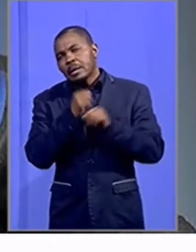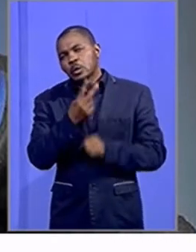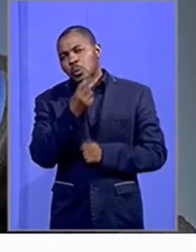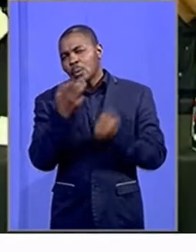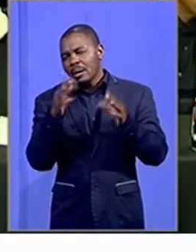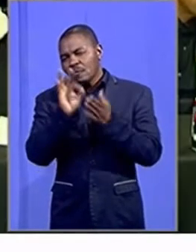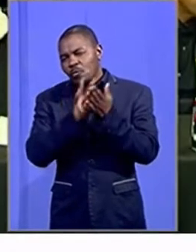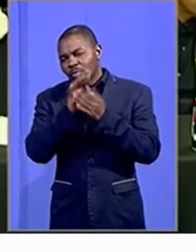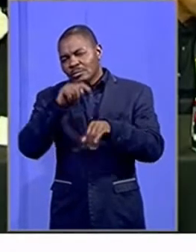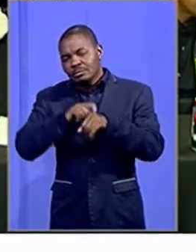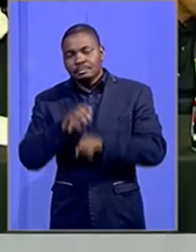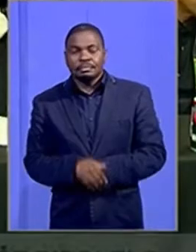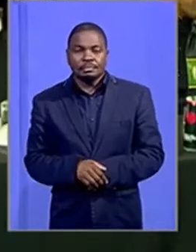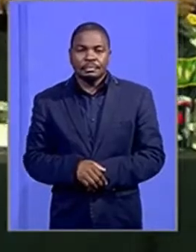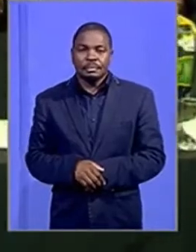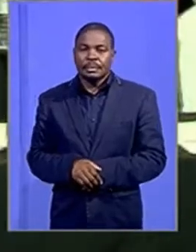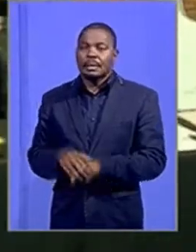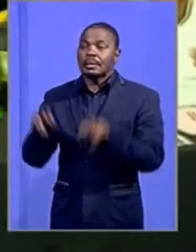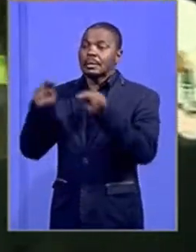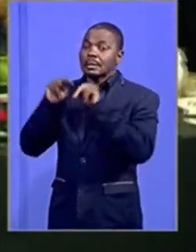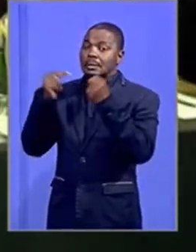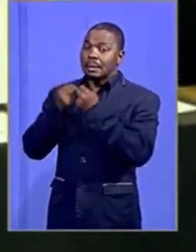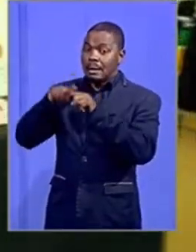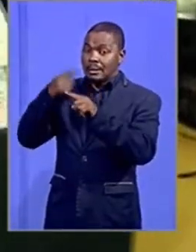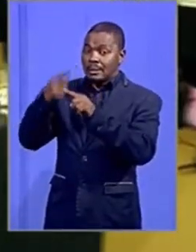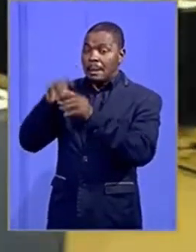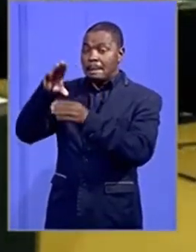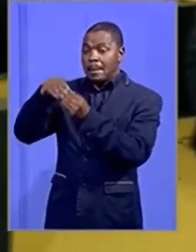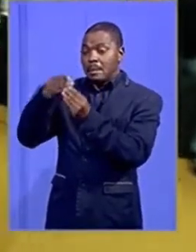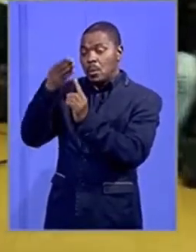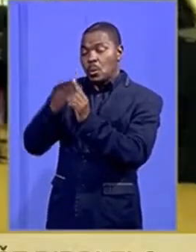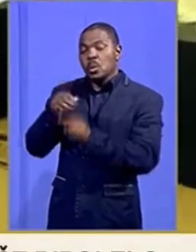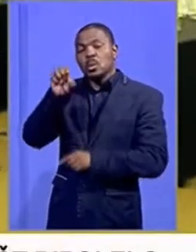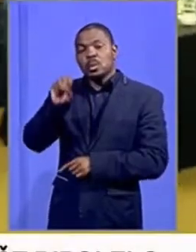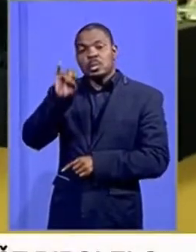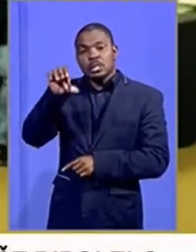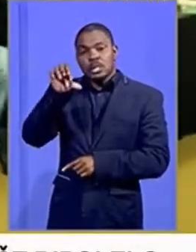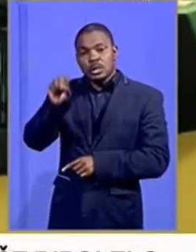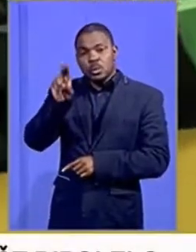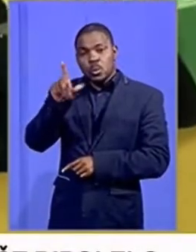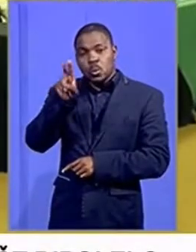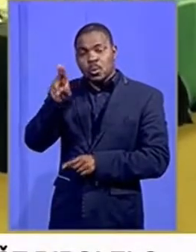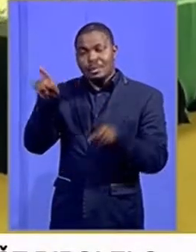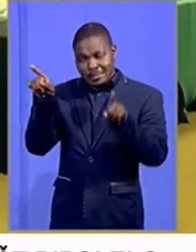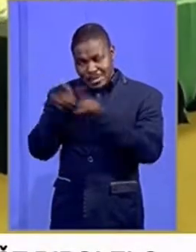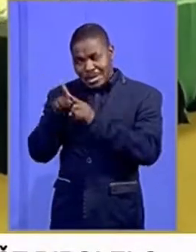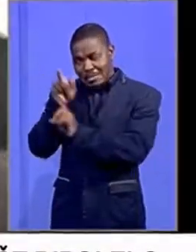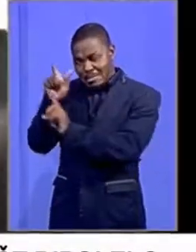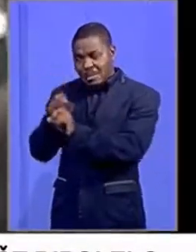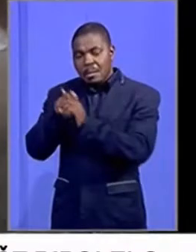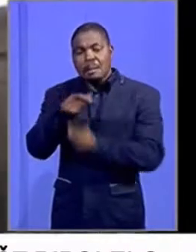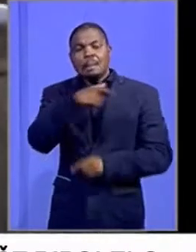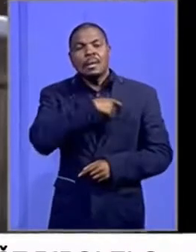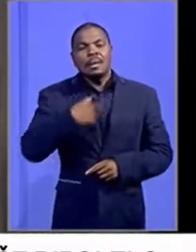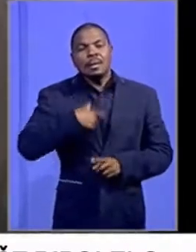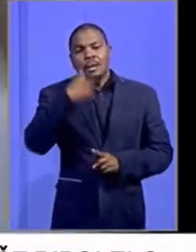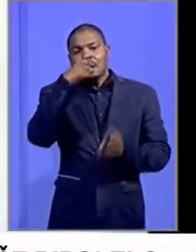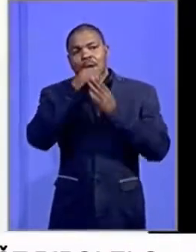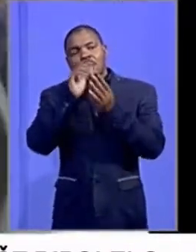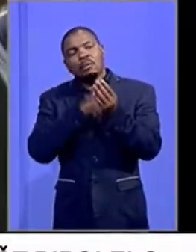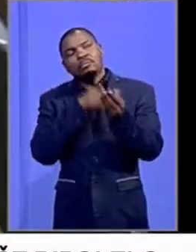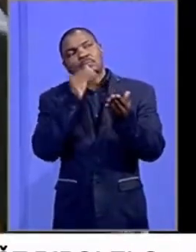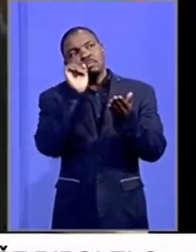elections. Leloko la komiti phetiši ya bosetšhaba ya ANC le Ntiwe Sisulu le yena o ile a ngwalela moPresidente Ramaphosa lengwalo go tsena